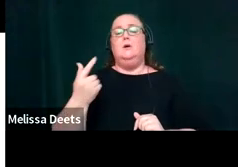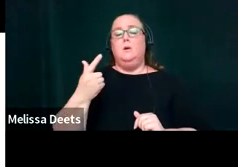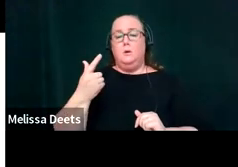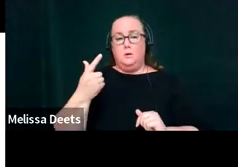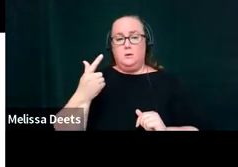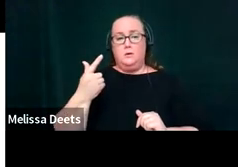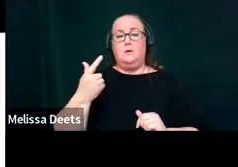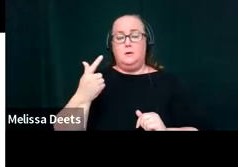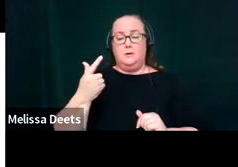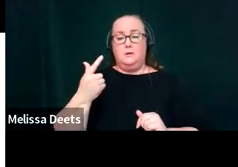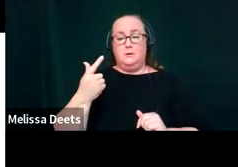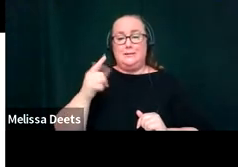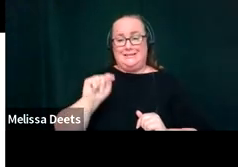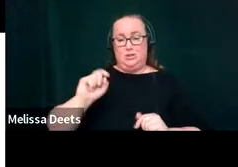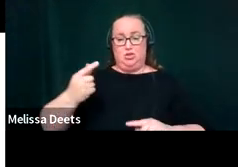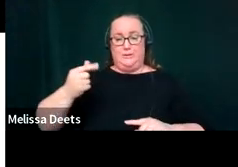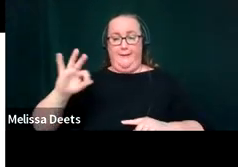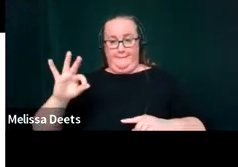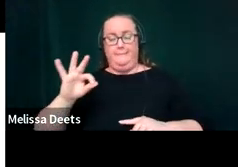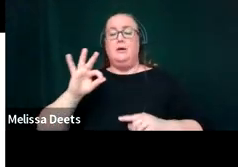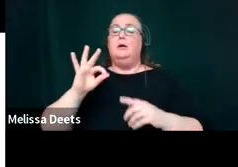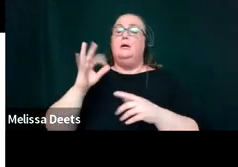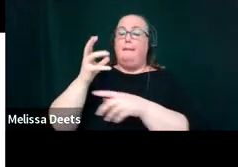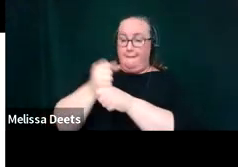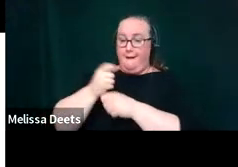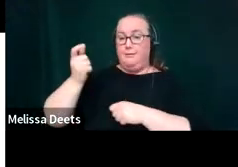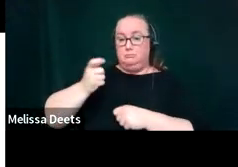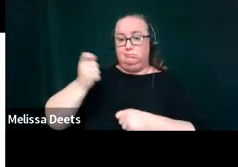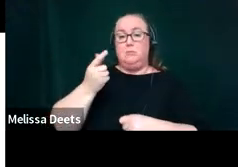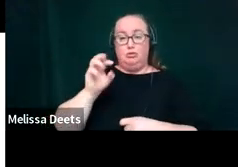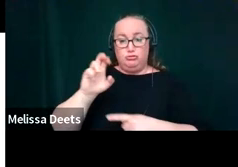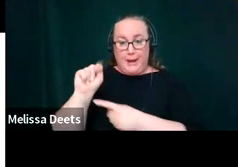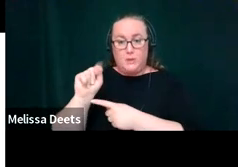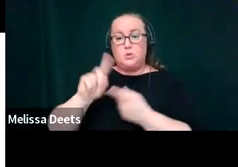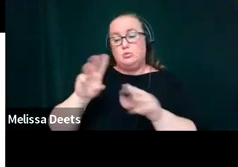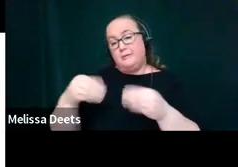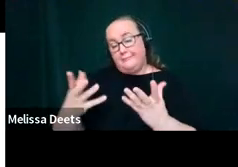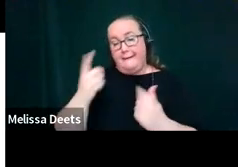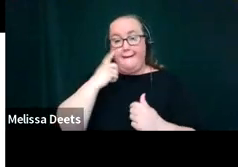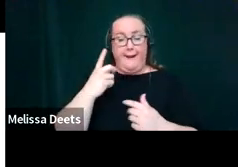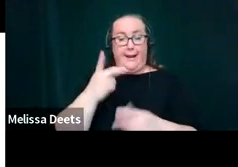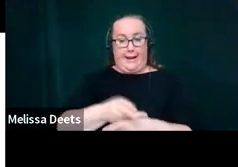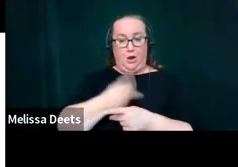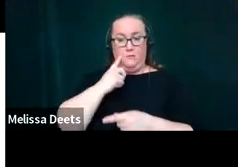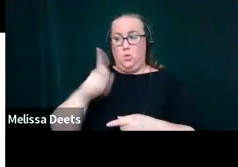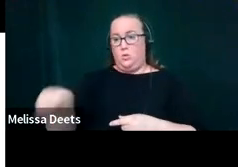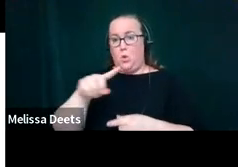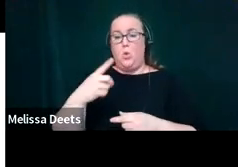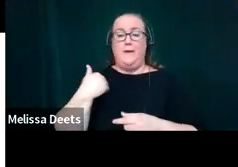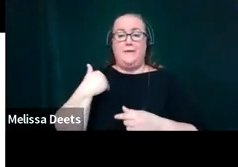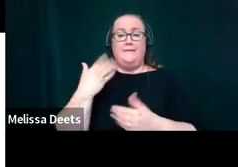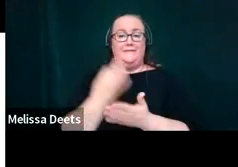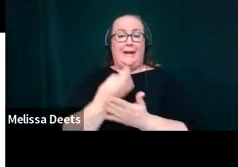Foundation was able to secure a grant and provide eye care to patients who are financially